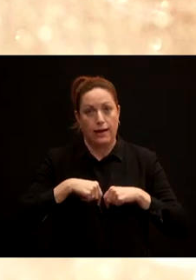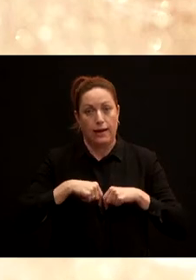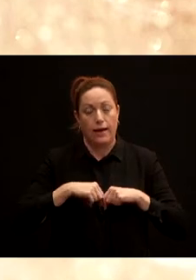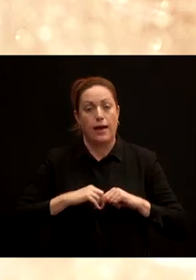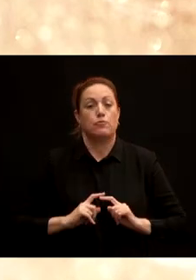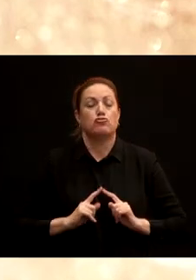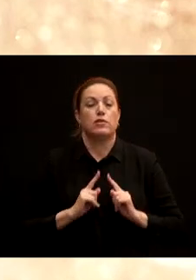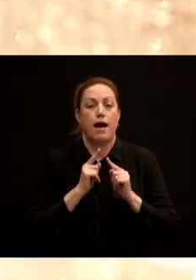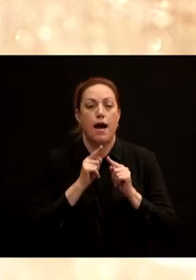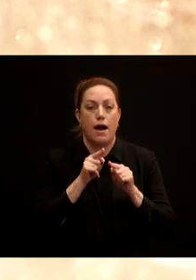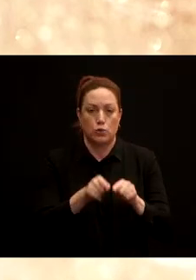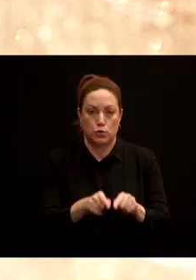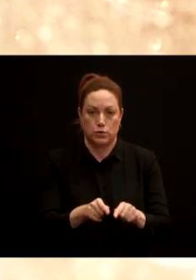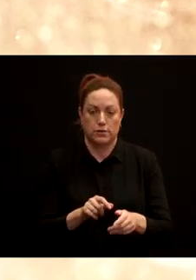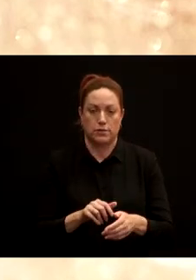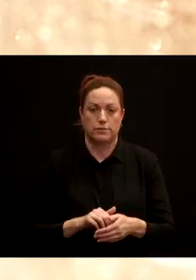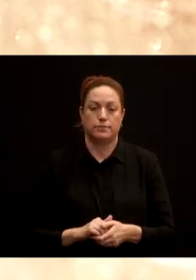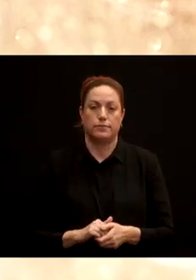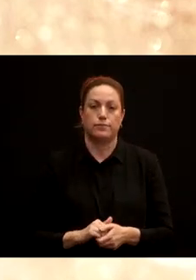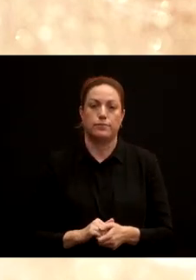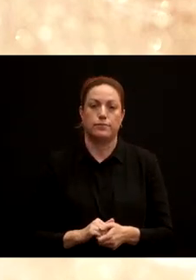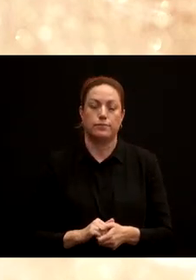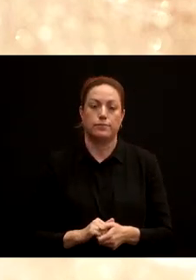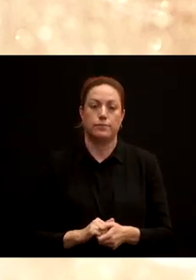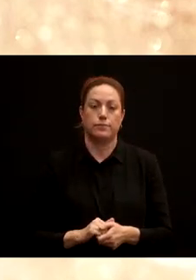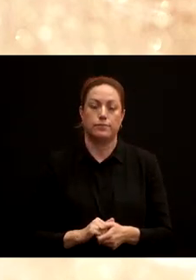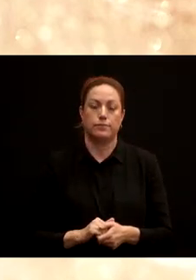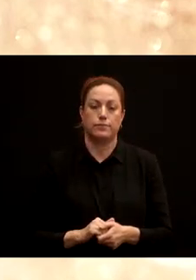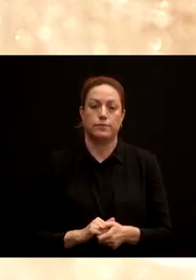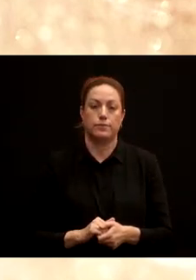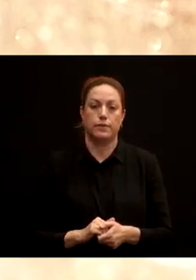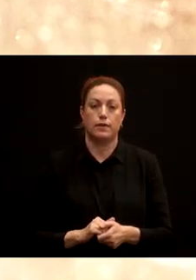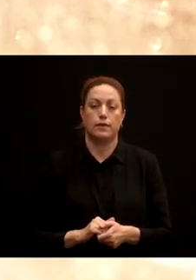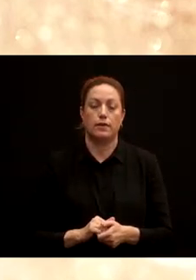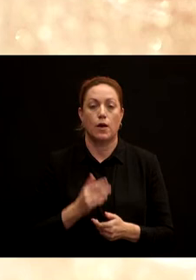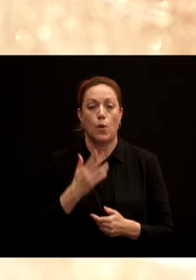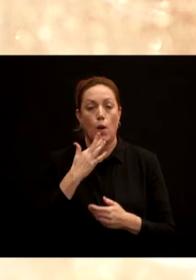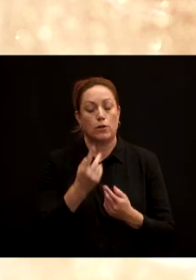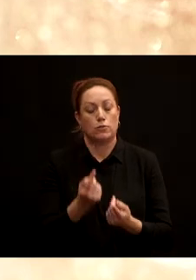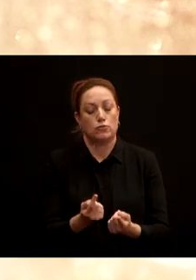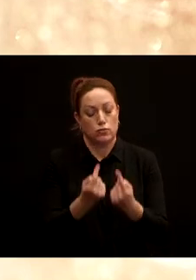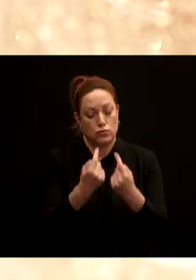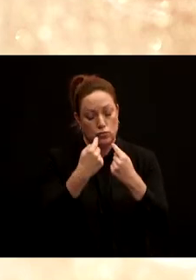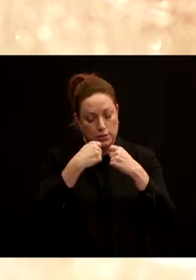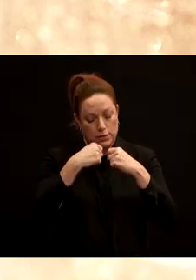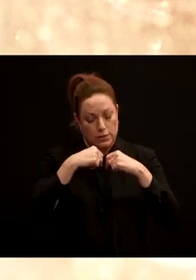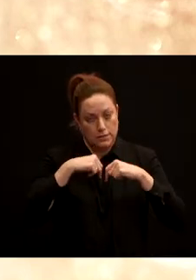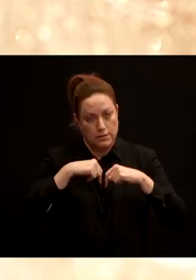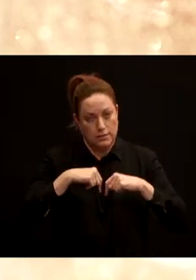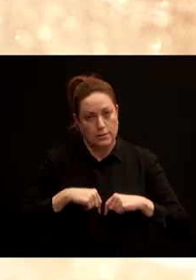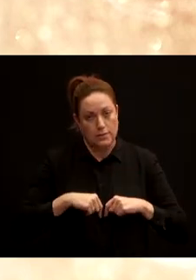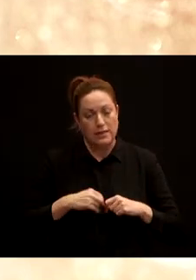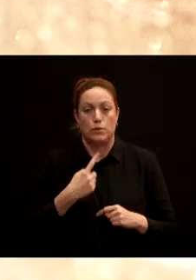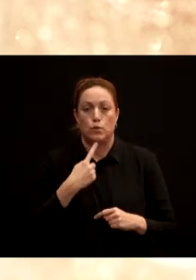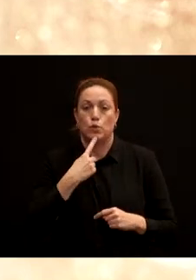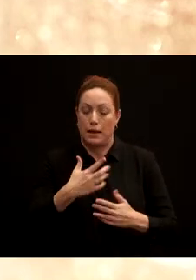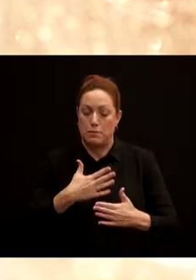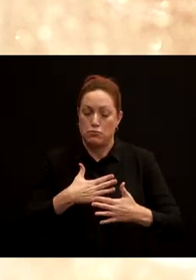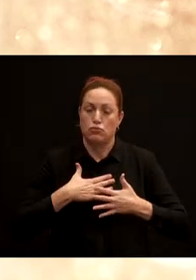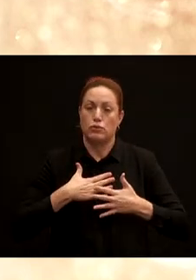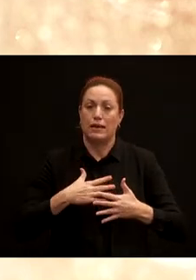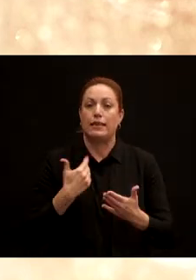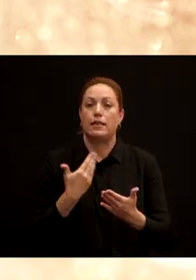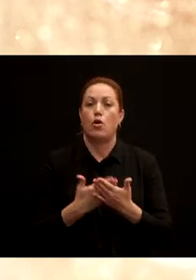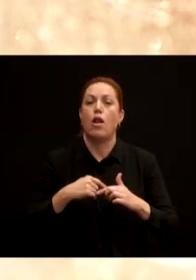The words of this prayer said on the in-breath are, "Breathe on us," and on